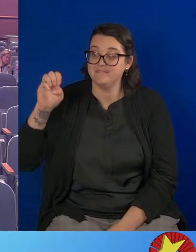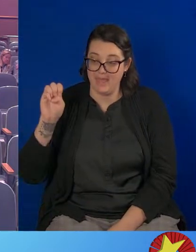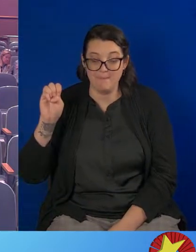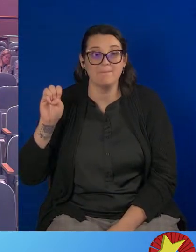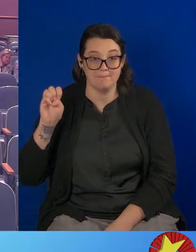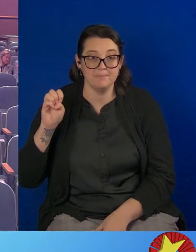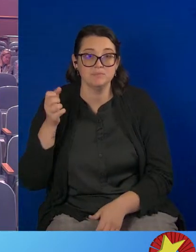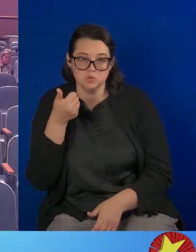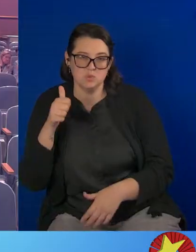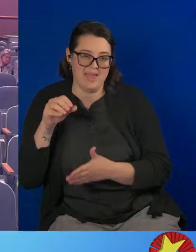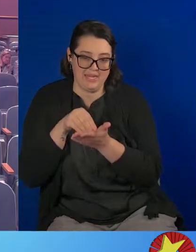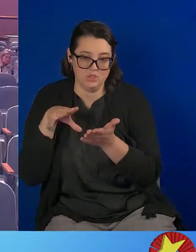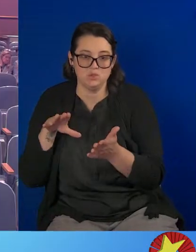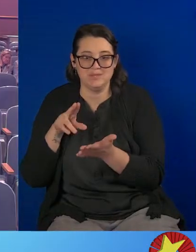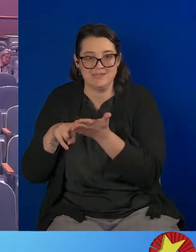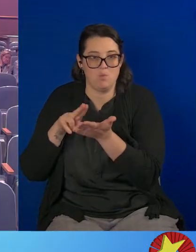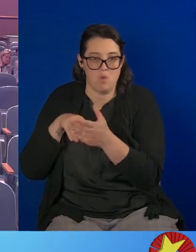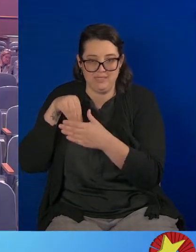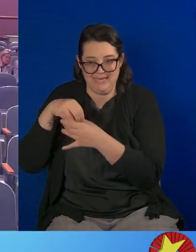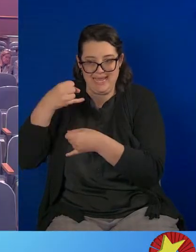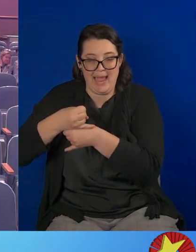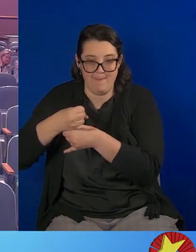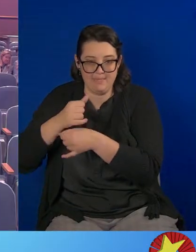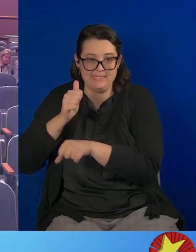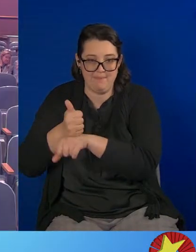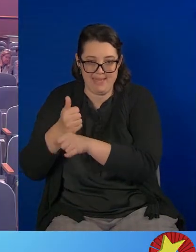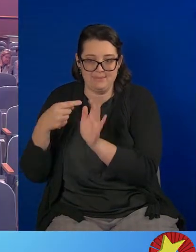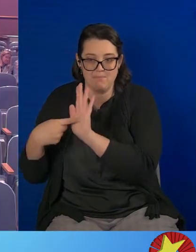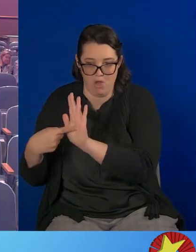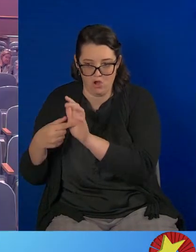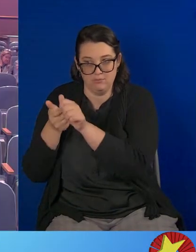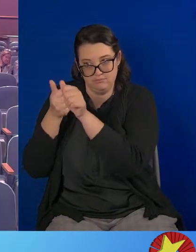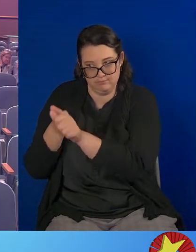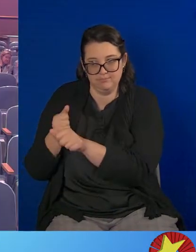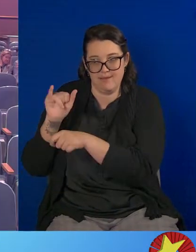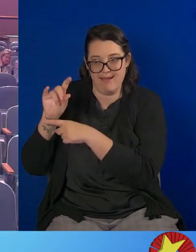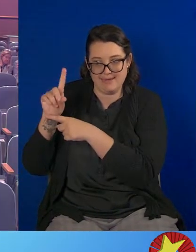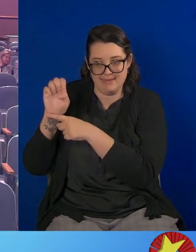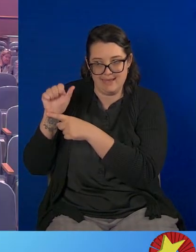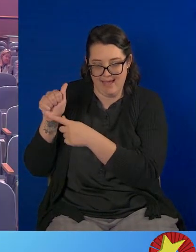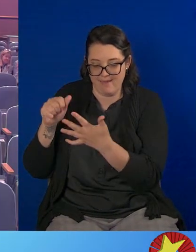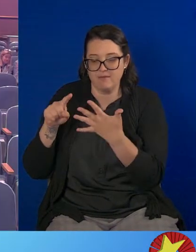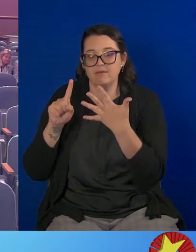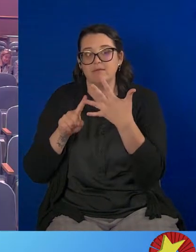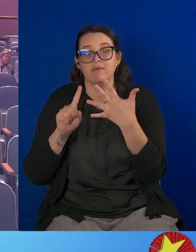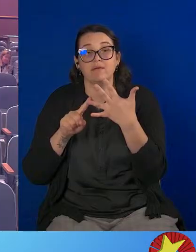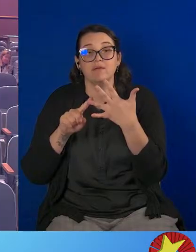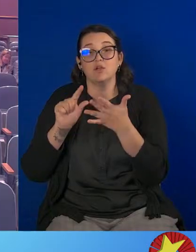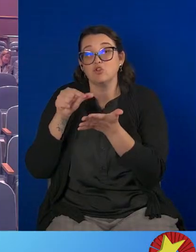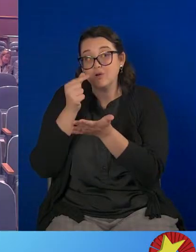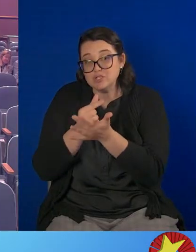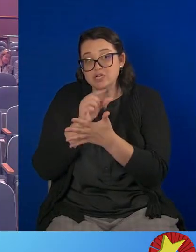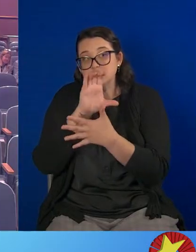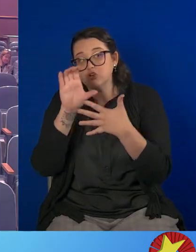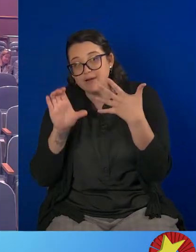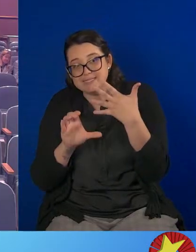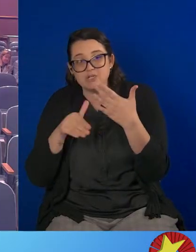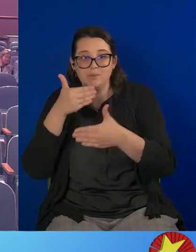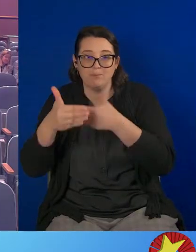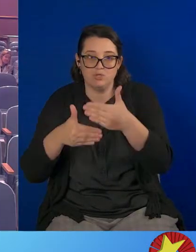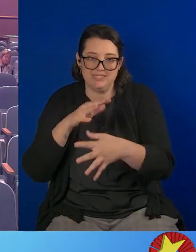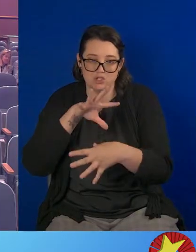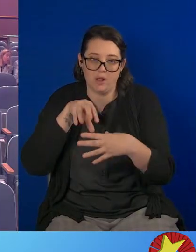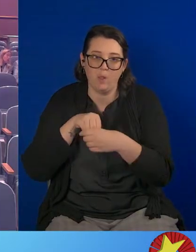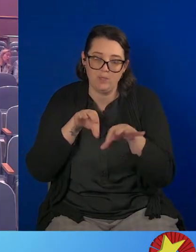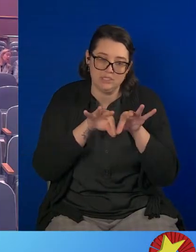campus-based model pursuant to IDEA. And 4 is graduation criteria and procedures, including diplomas and